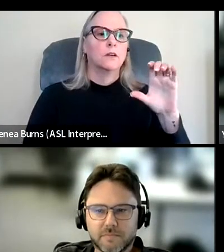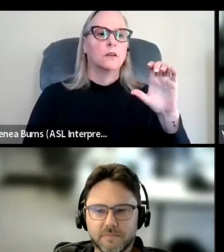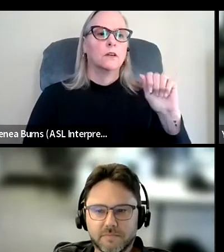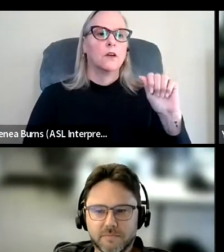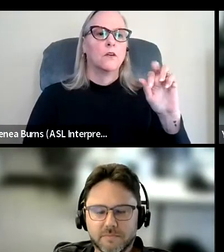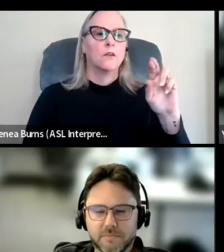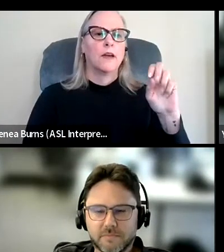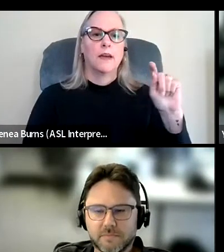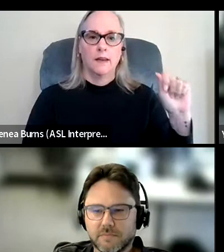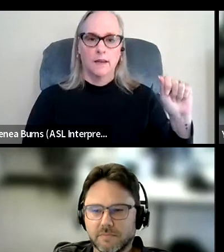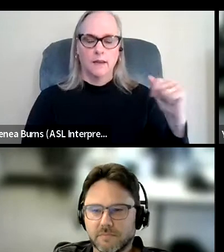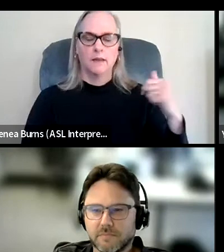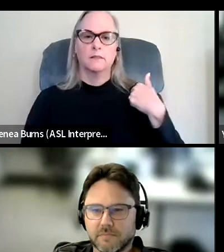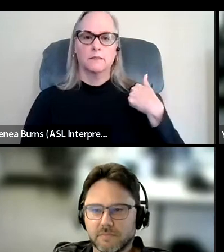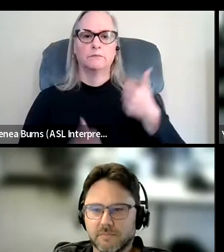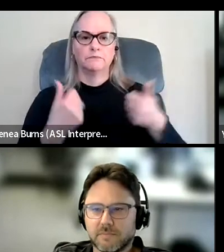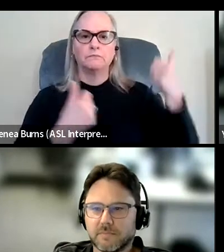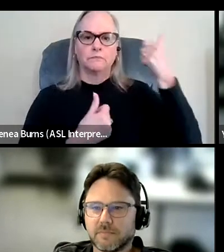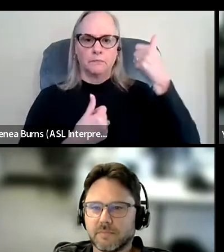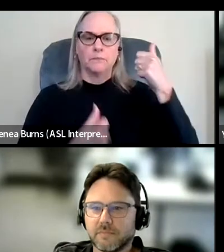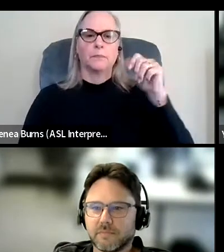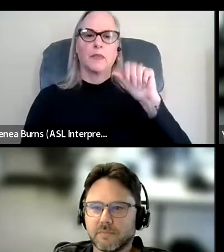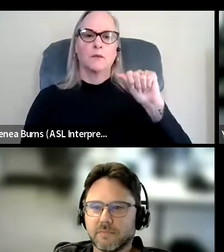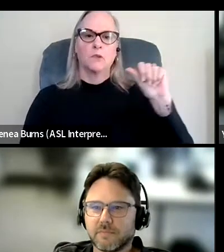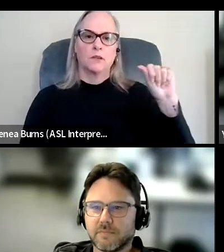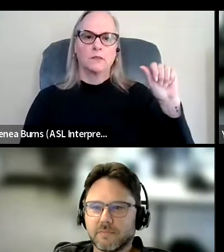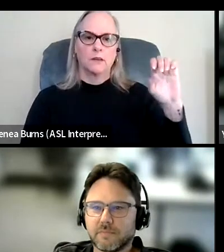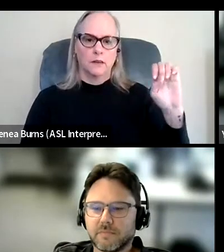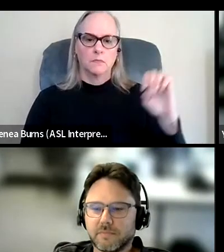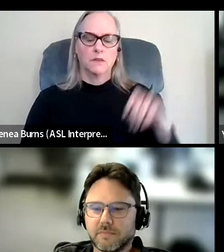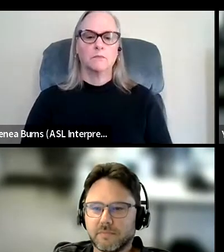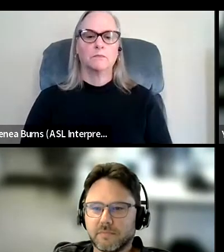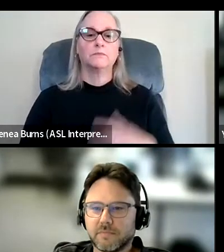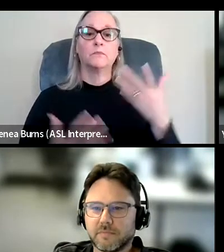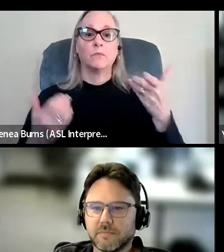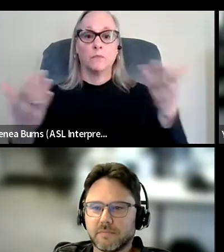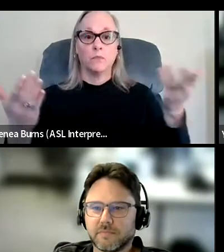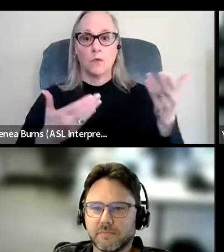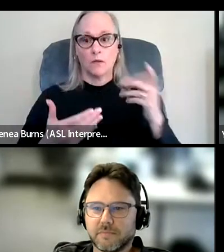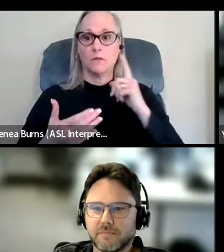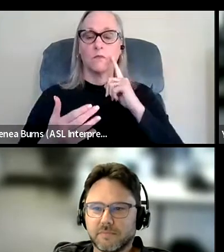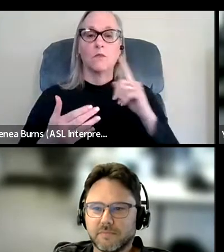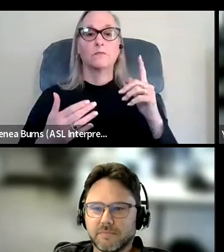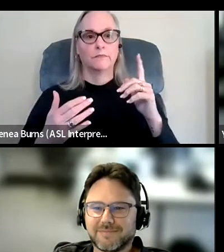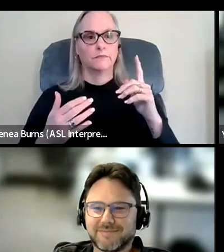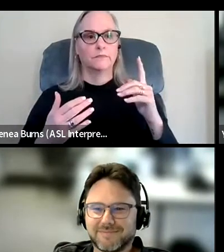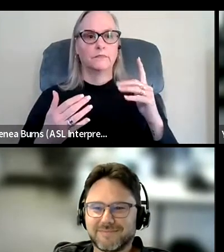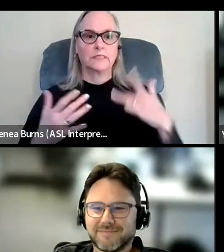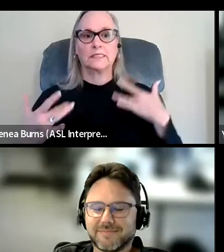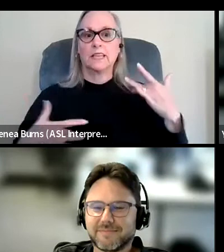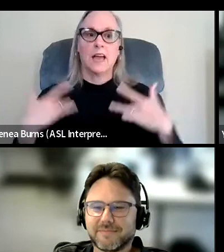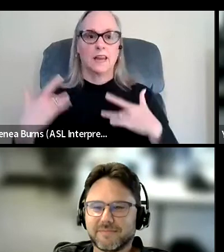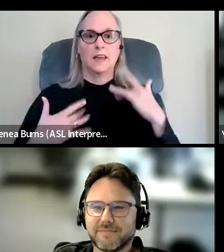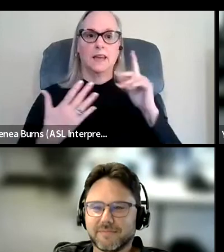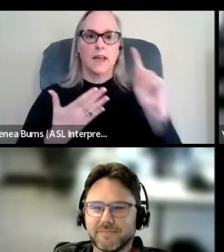welcome folks to what is going to be a really exciting next hour or so.